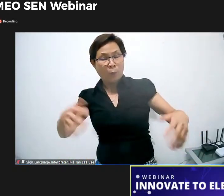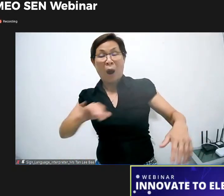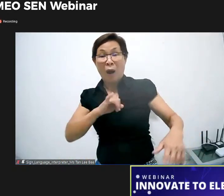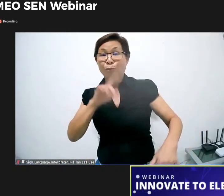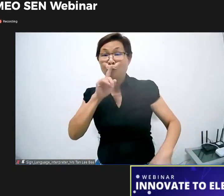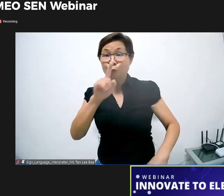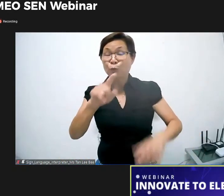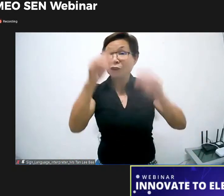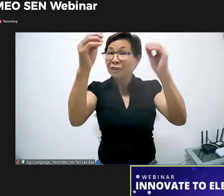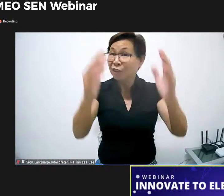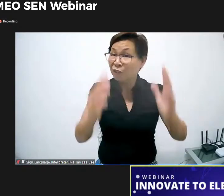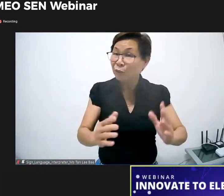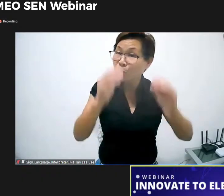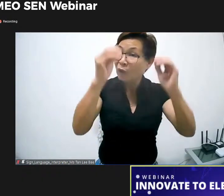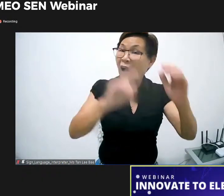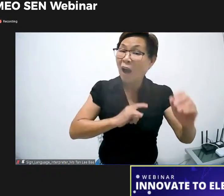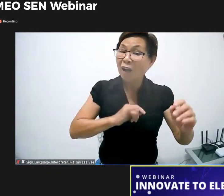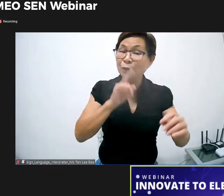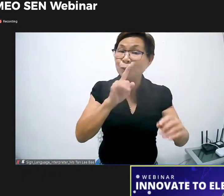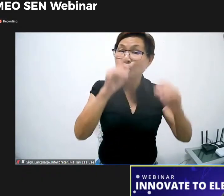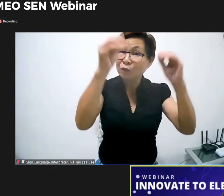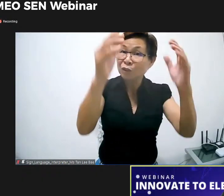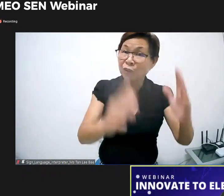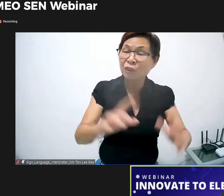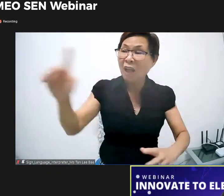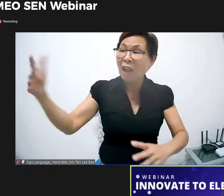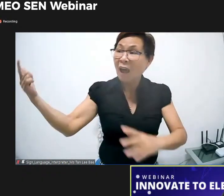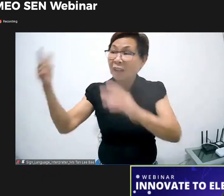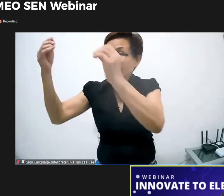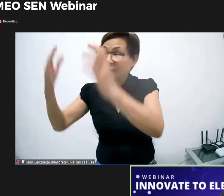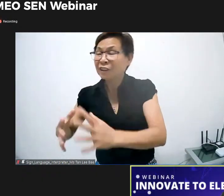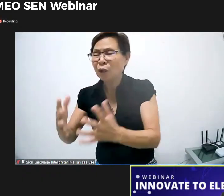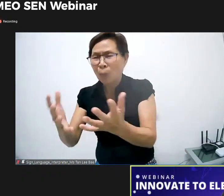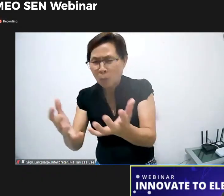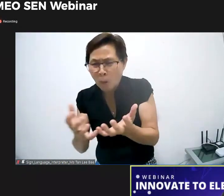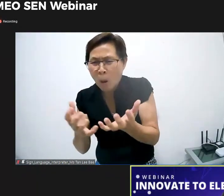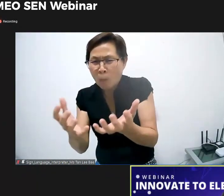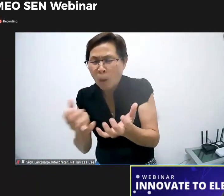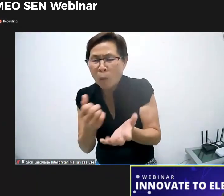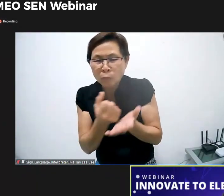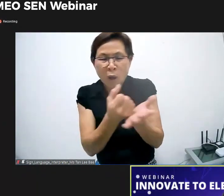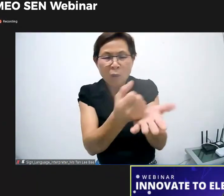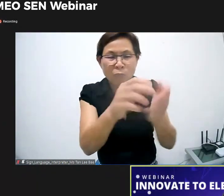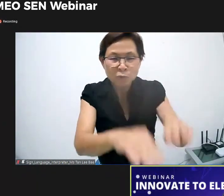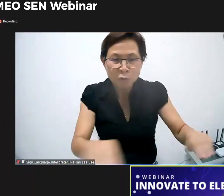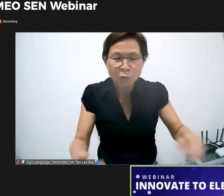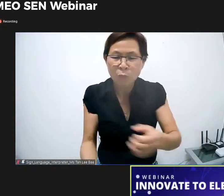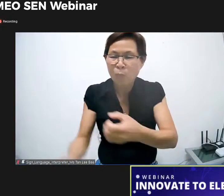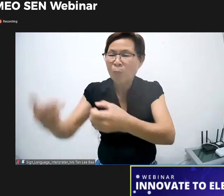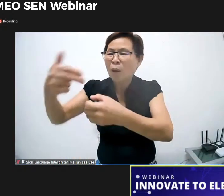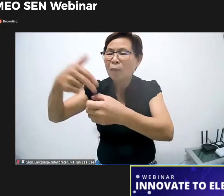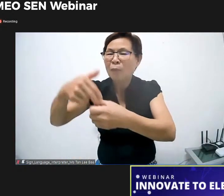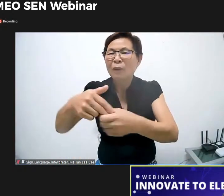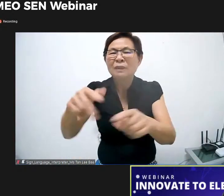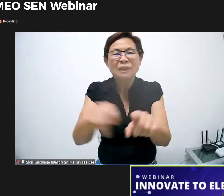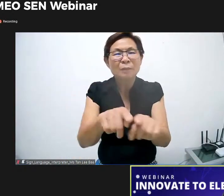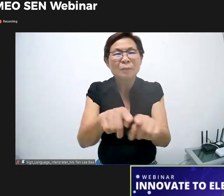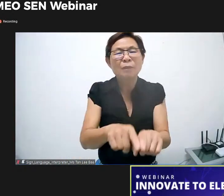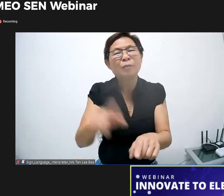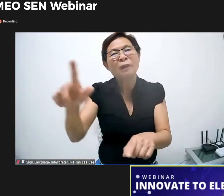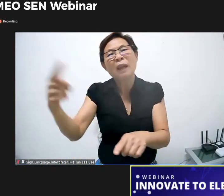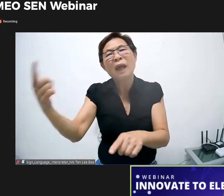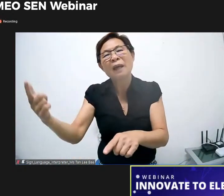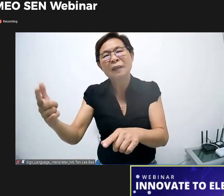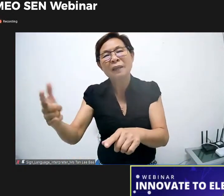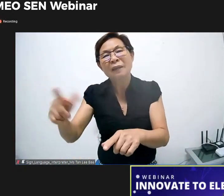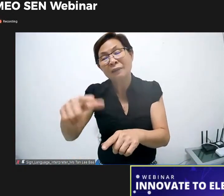that teachers, other teachers as well, have the desire to help their students to participate like other typical students,